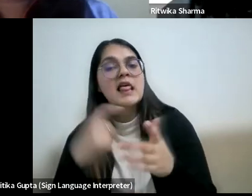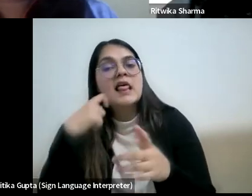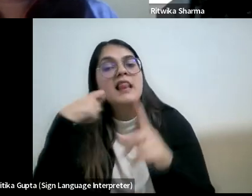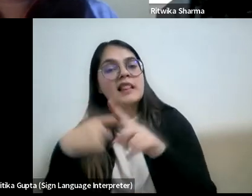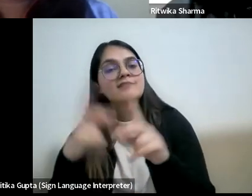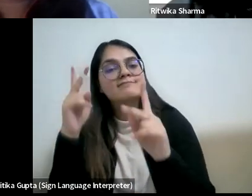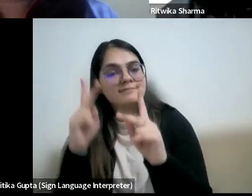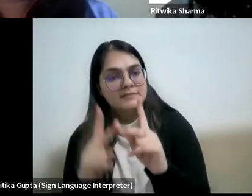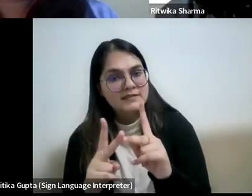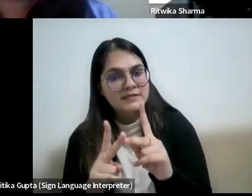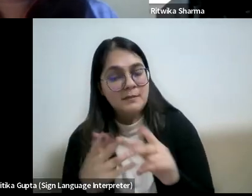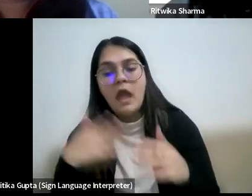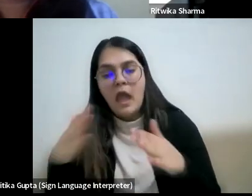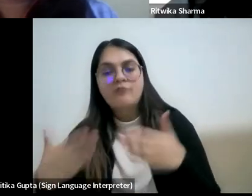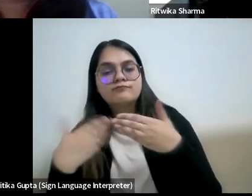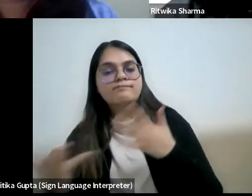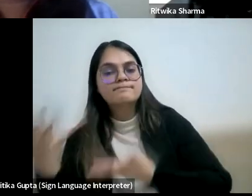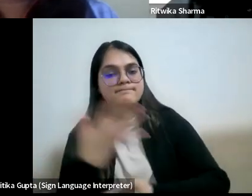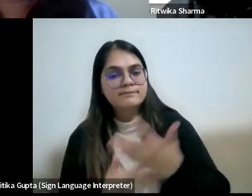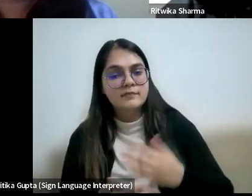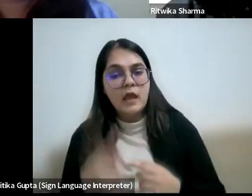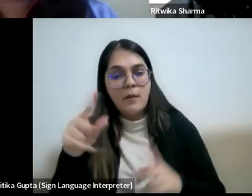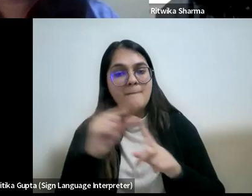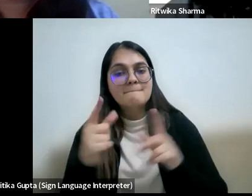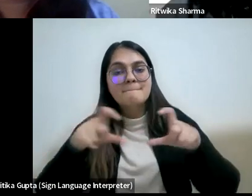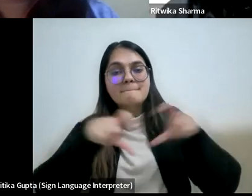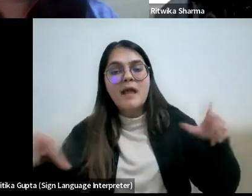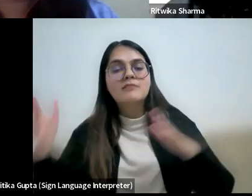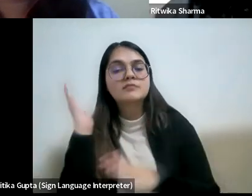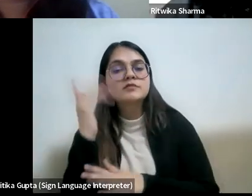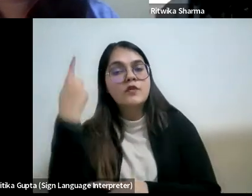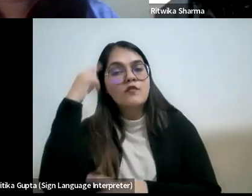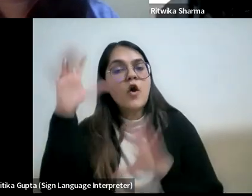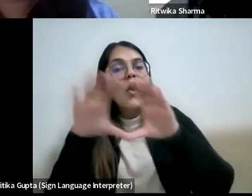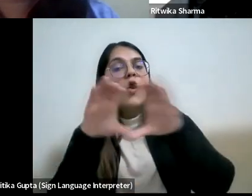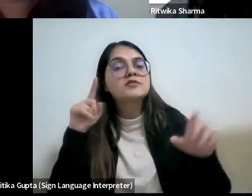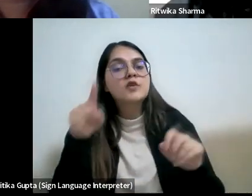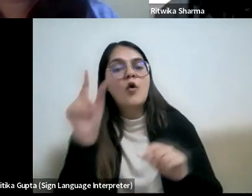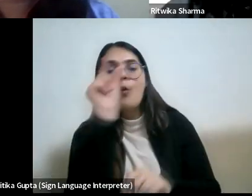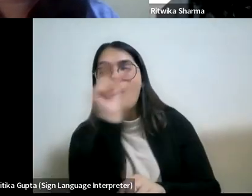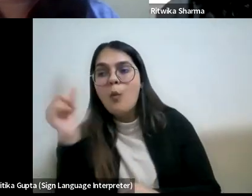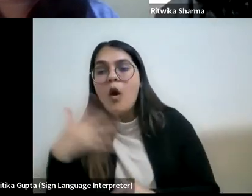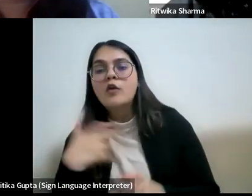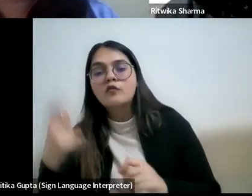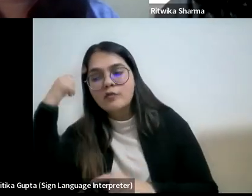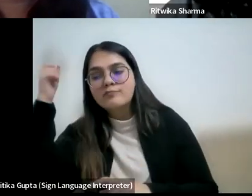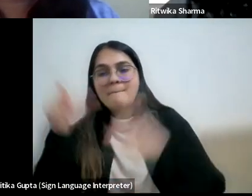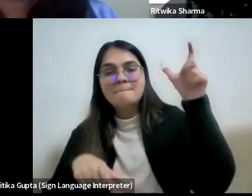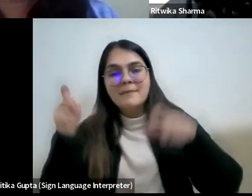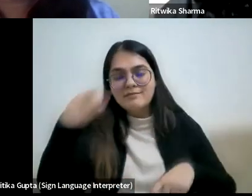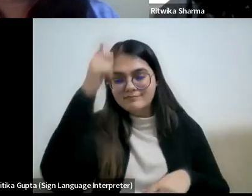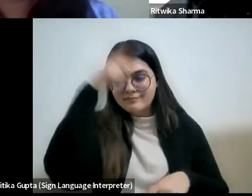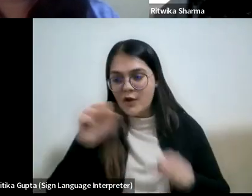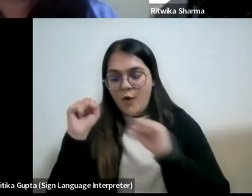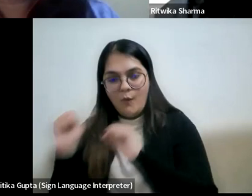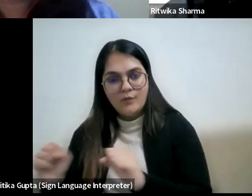next session in the open house, which will be a panel discussion on making the Constitution and its vocabulary more relevant to the lives of everyday Indians.